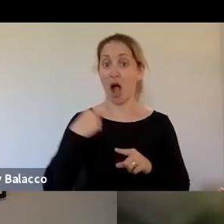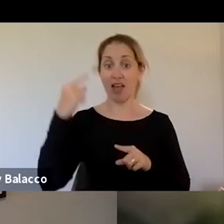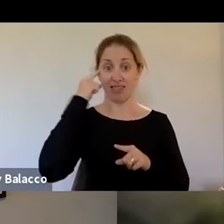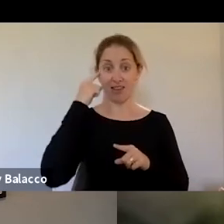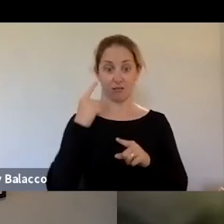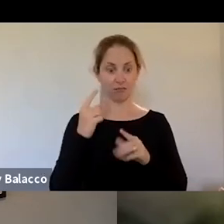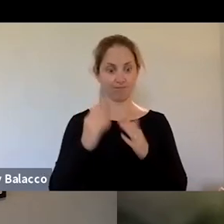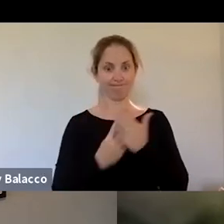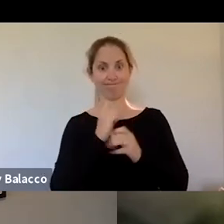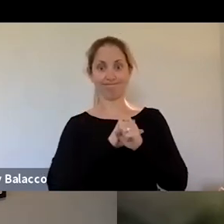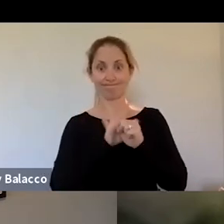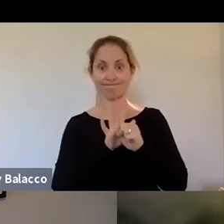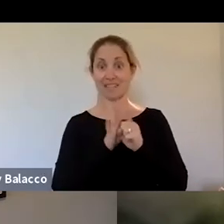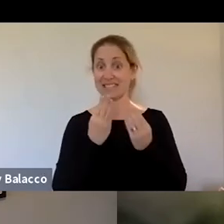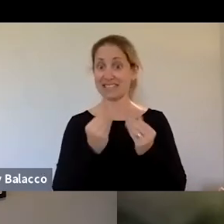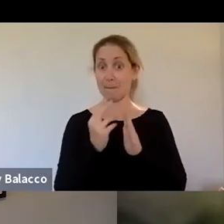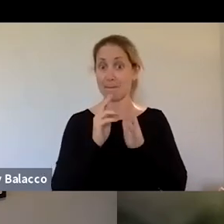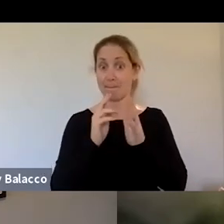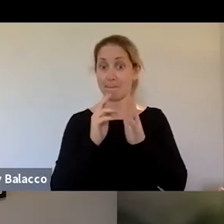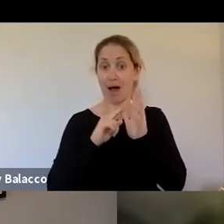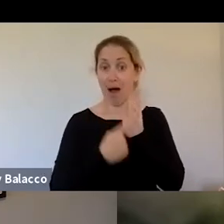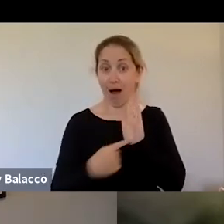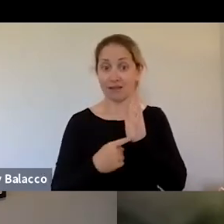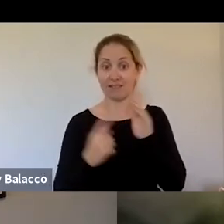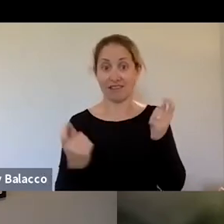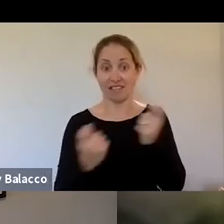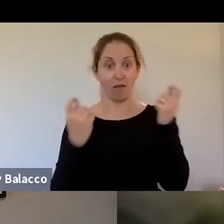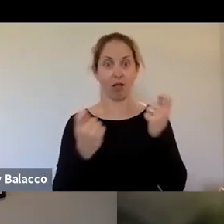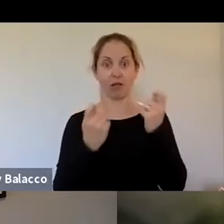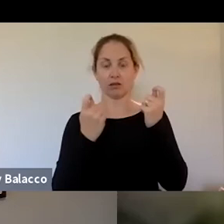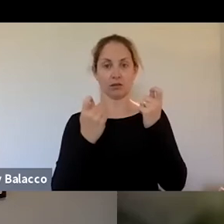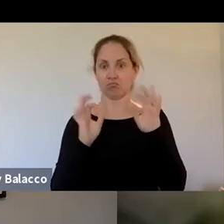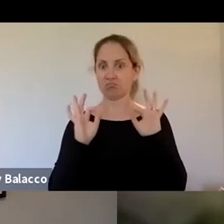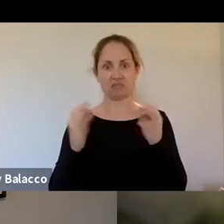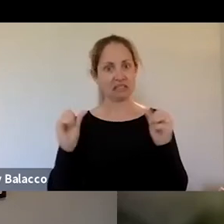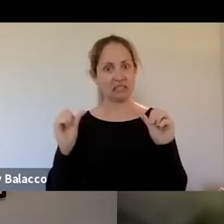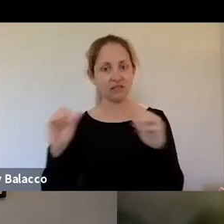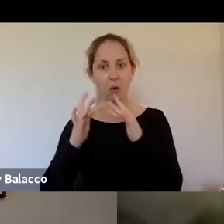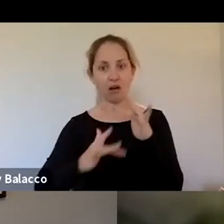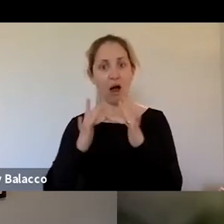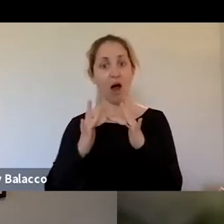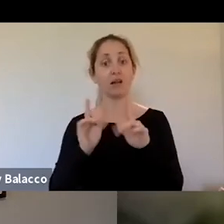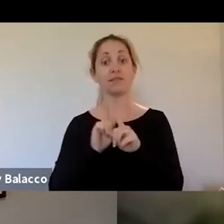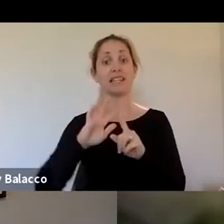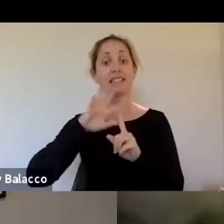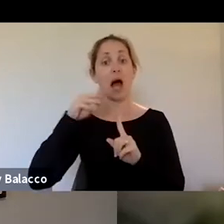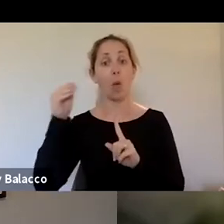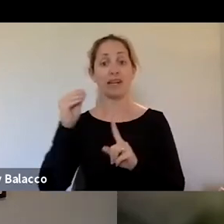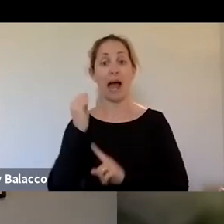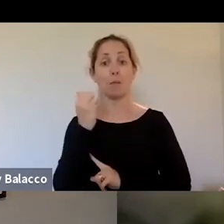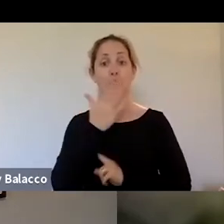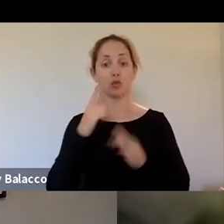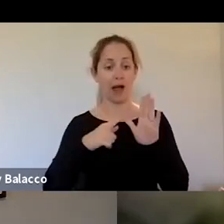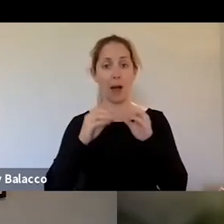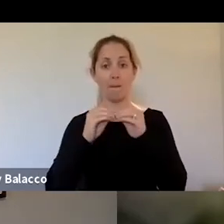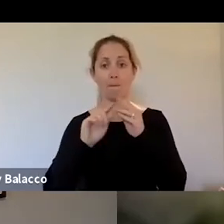successful. Darwin Aboriginal Art Fair, for example, went online in August and achieved huge sales and national as well as international